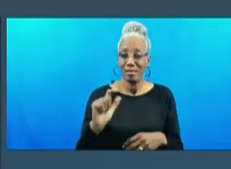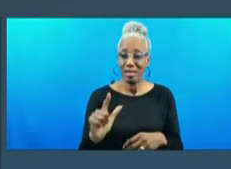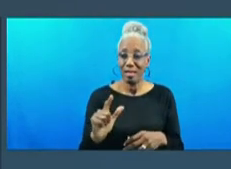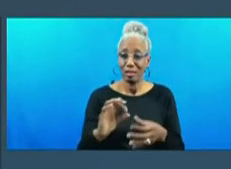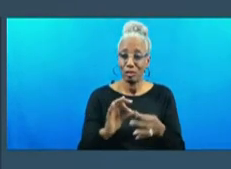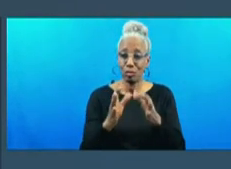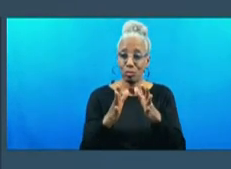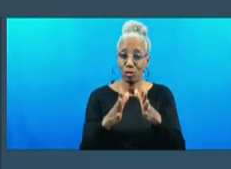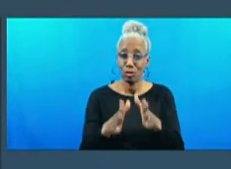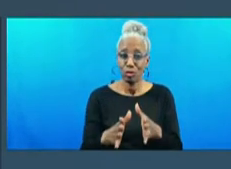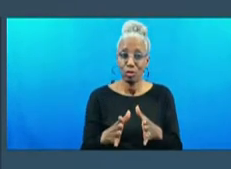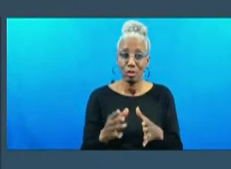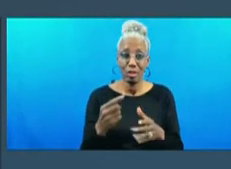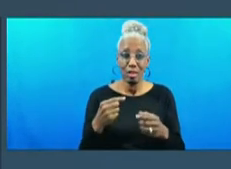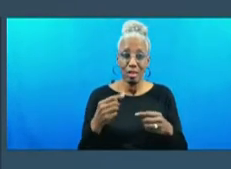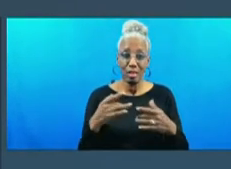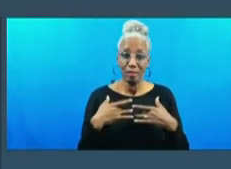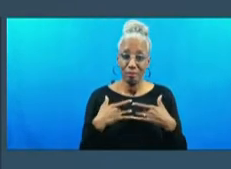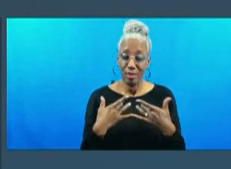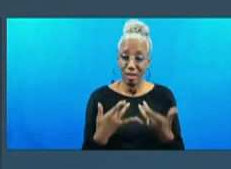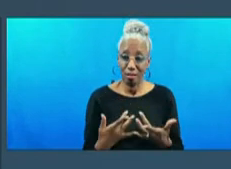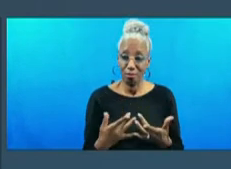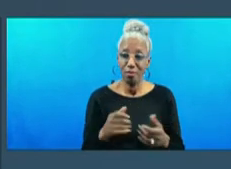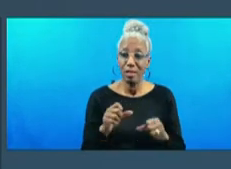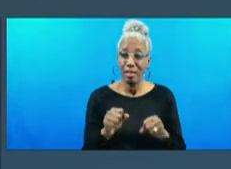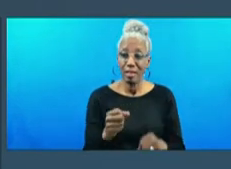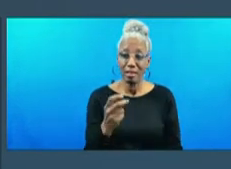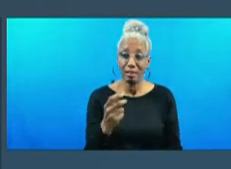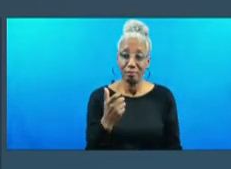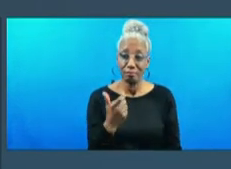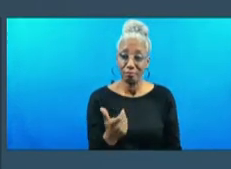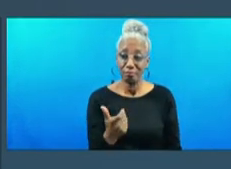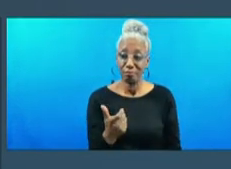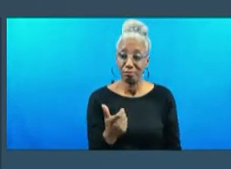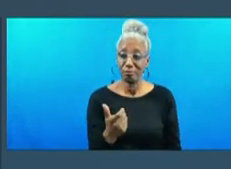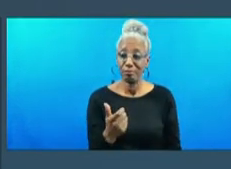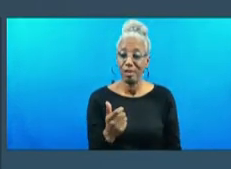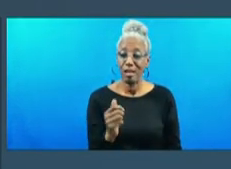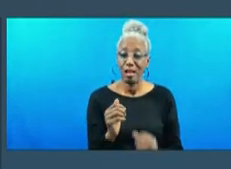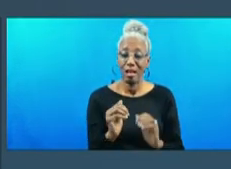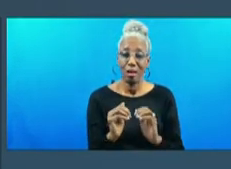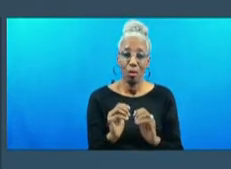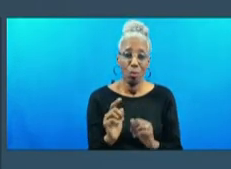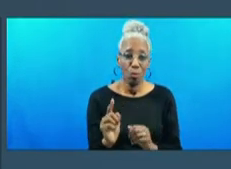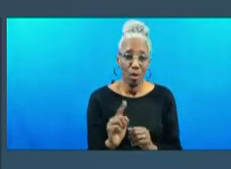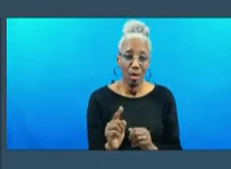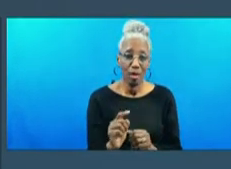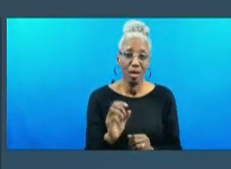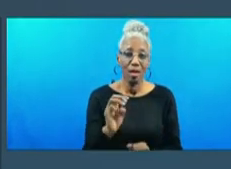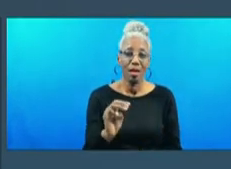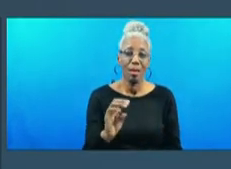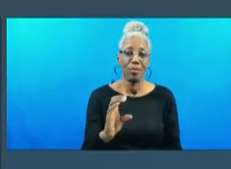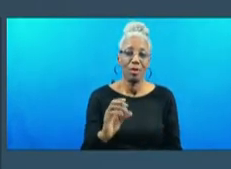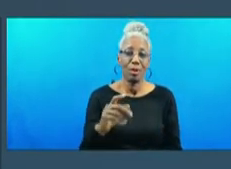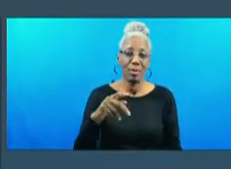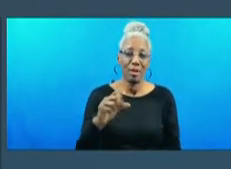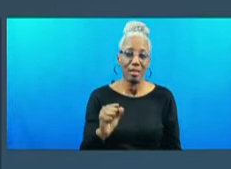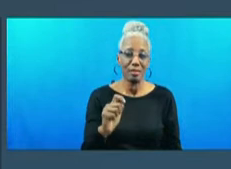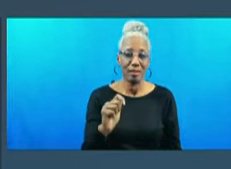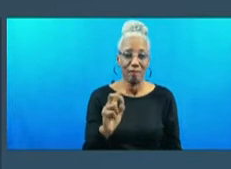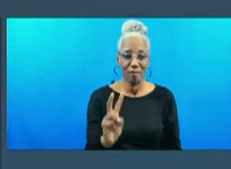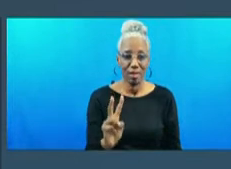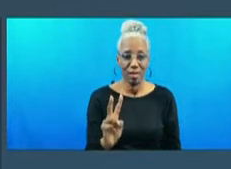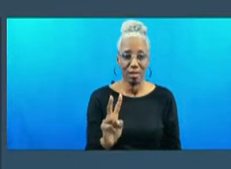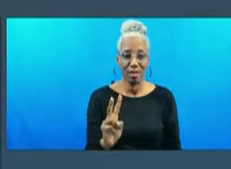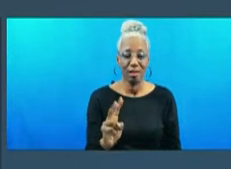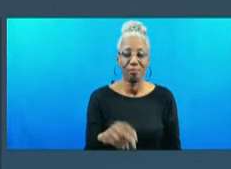is available by viewing on MCPS TV cable channels, Comcast